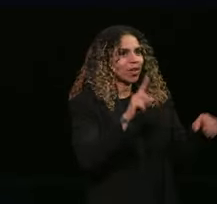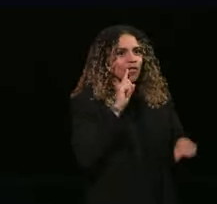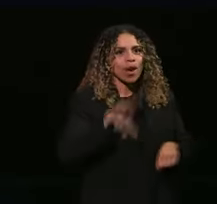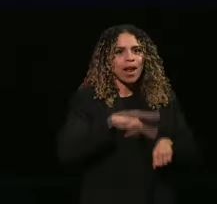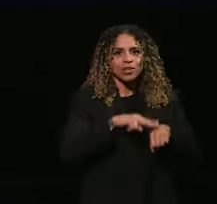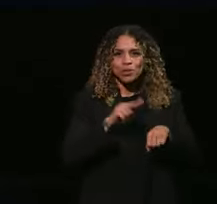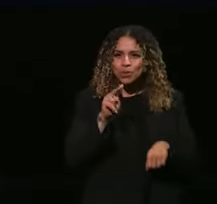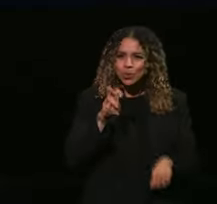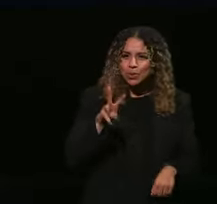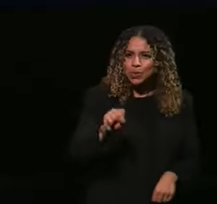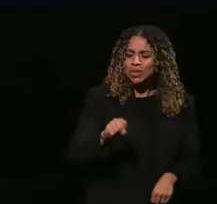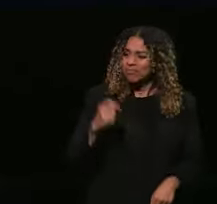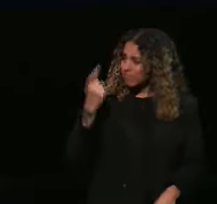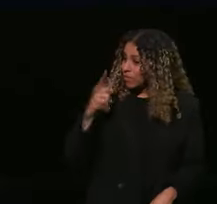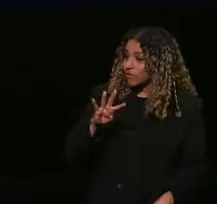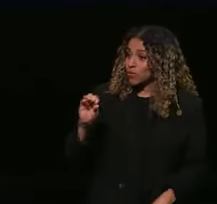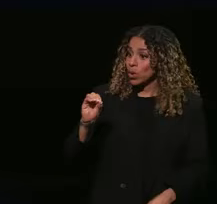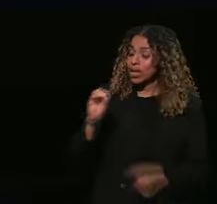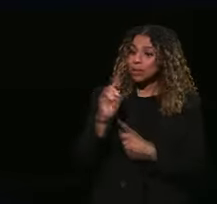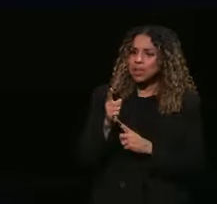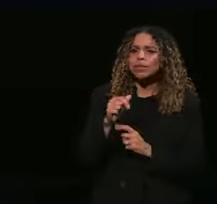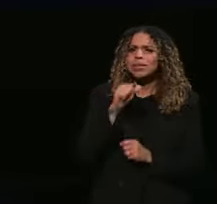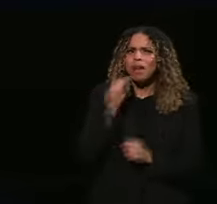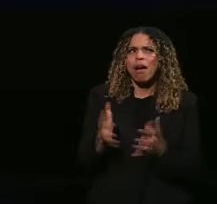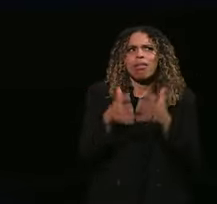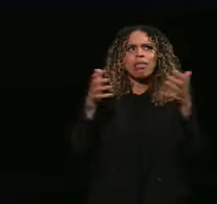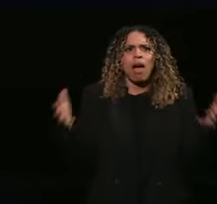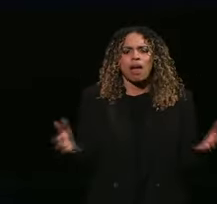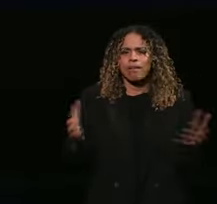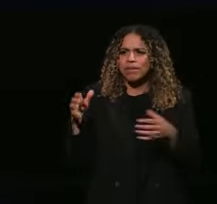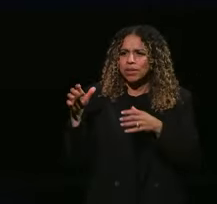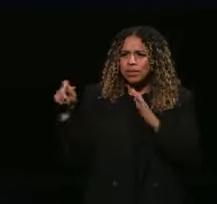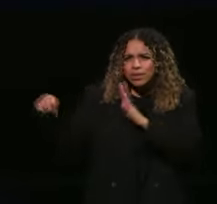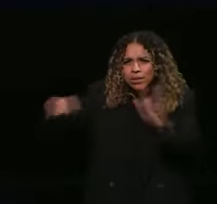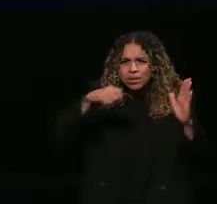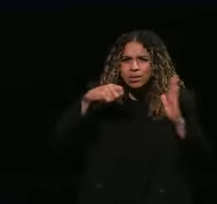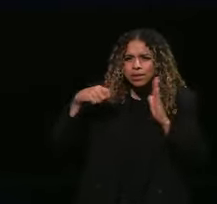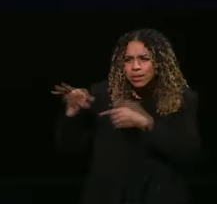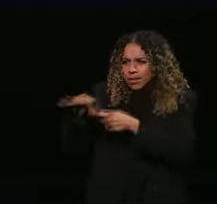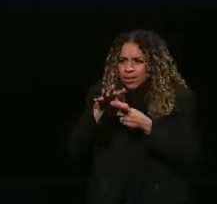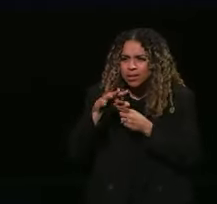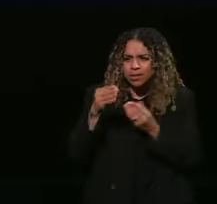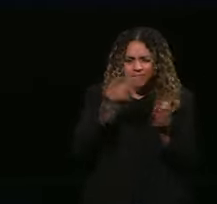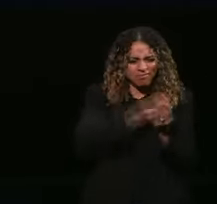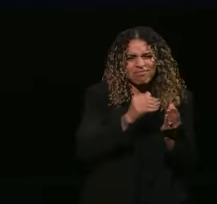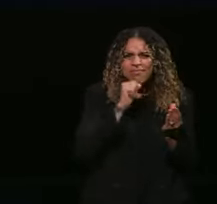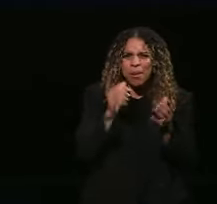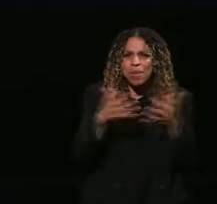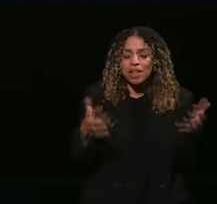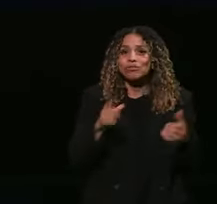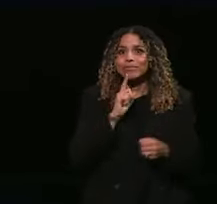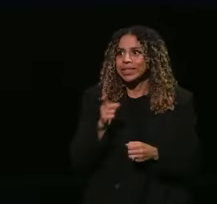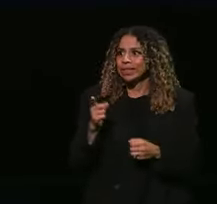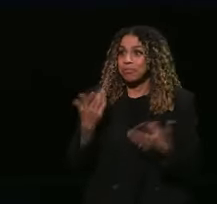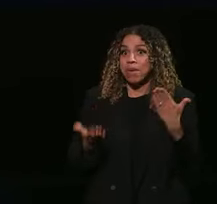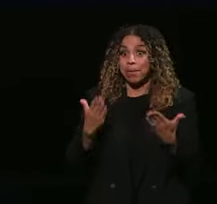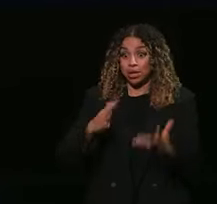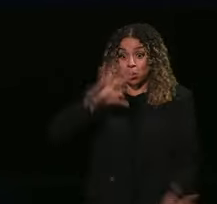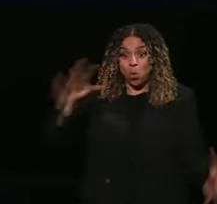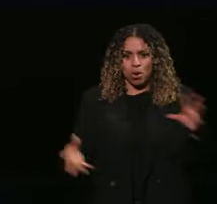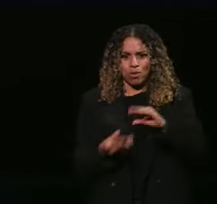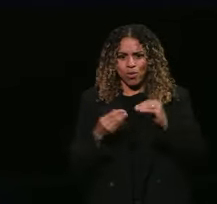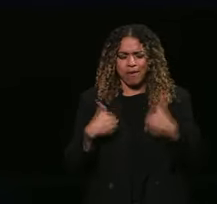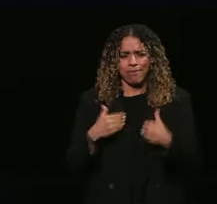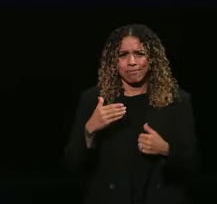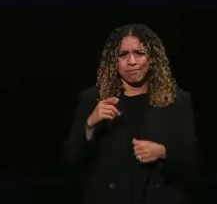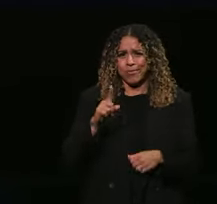for a documentary is actually not a lot of footage. Some documentaries are dealing with hundreds of hours of footage, archival materials.